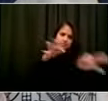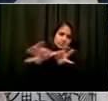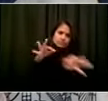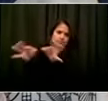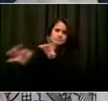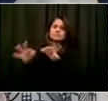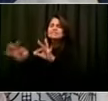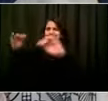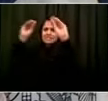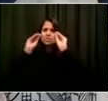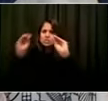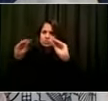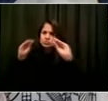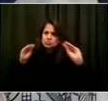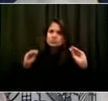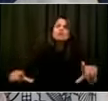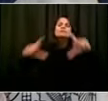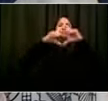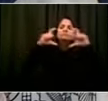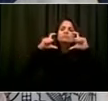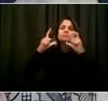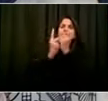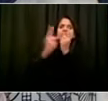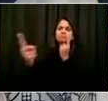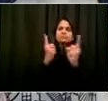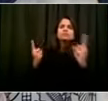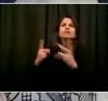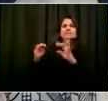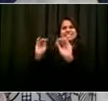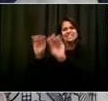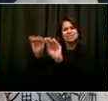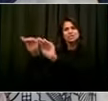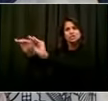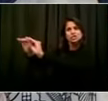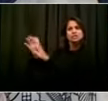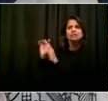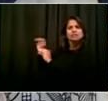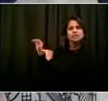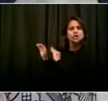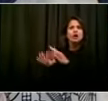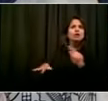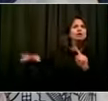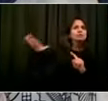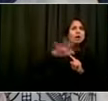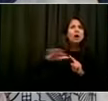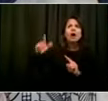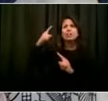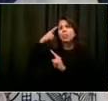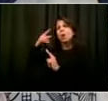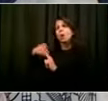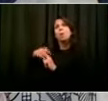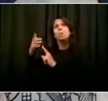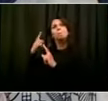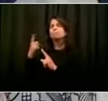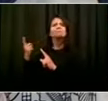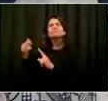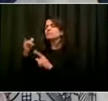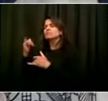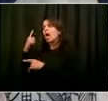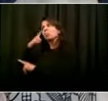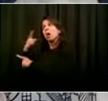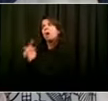was NYPD's Office of Special Enforcement, Sheriff's Office, Health Department, and many other agencies